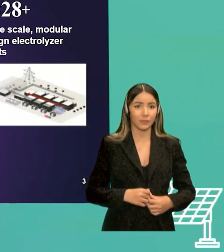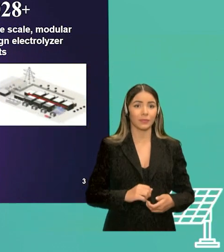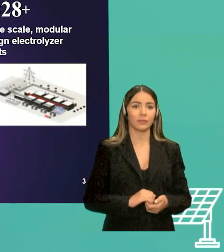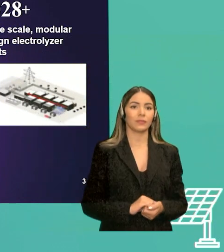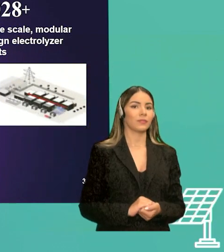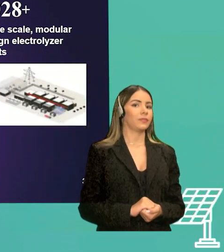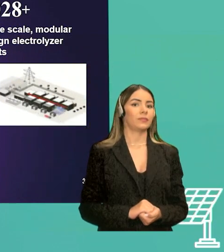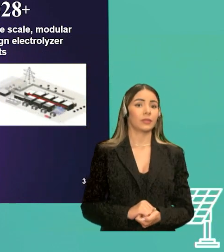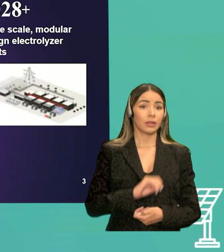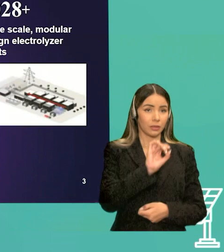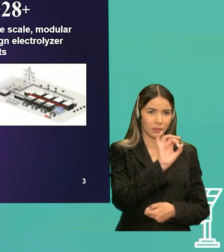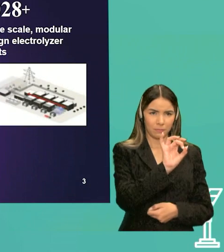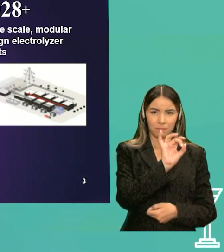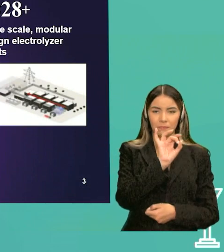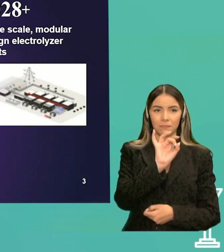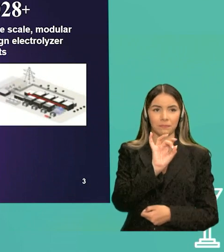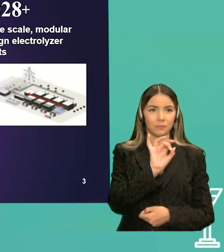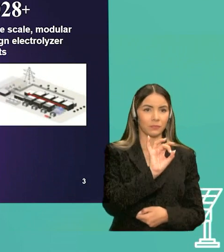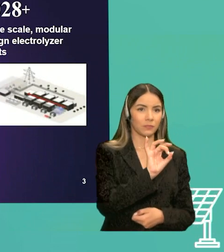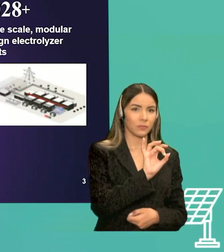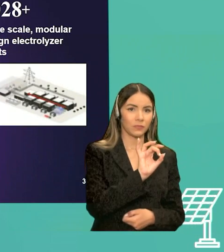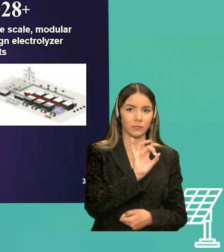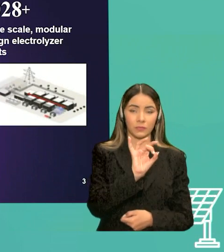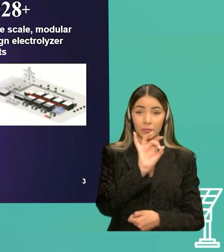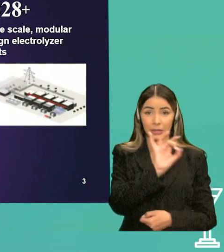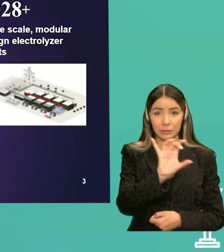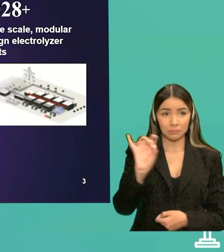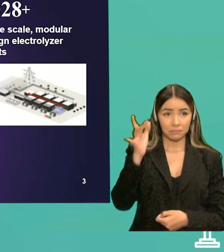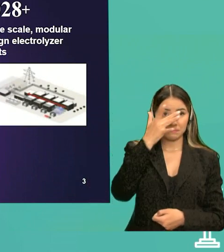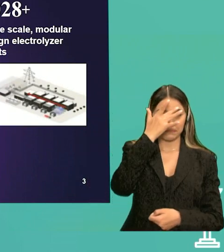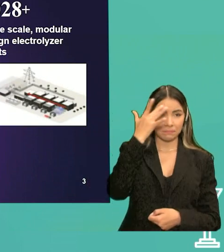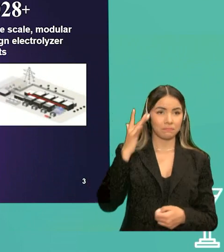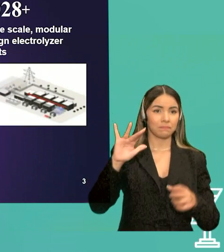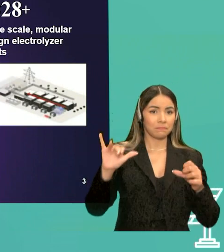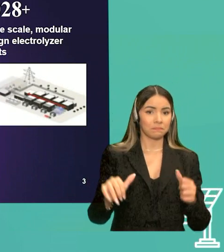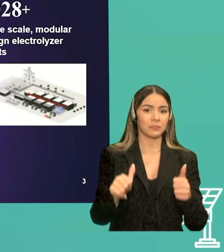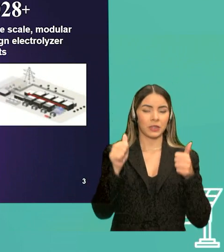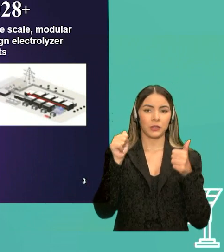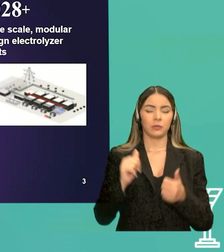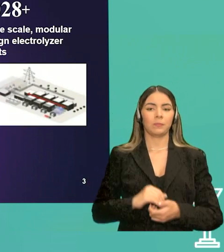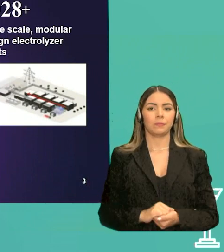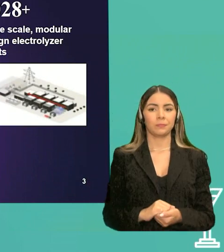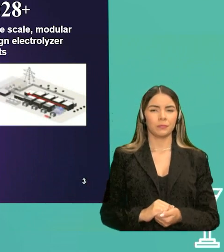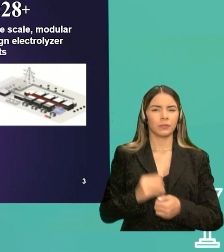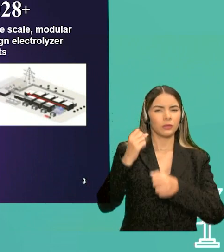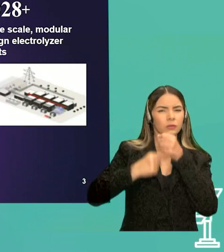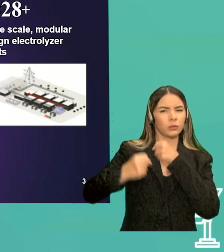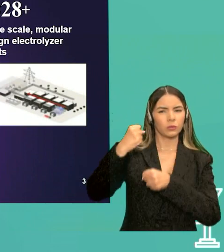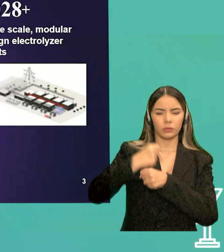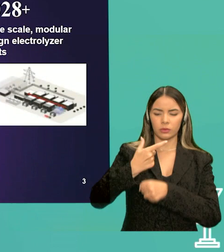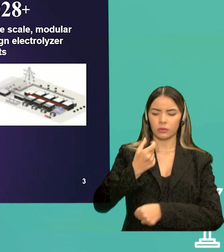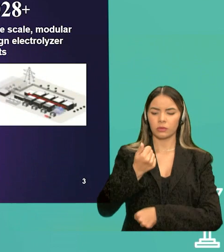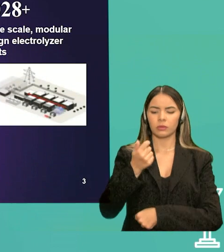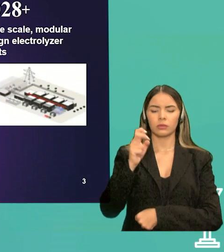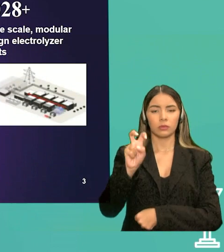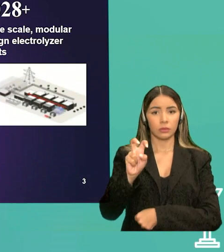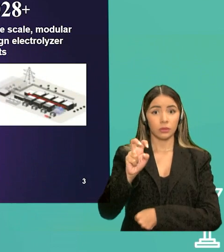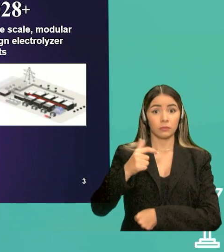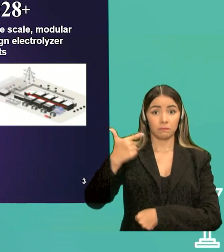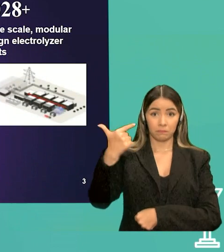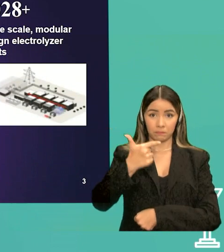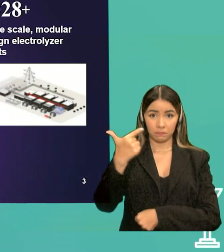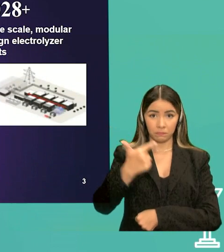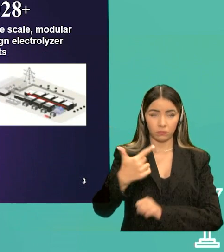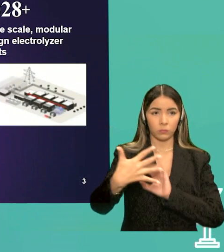power, and the efficiency has been improved as well. In 2015, we've launched Silyzer 200,